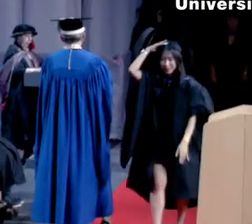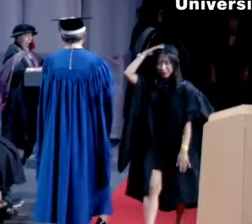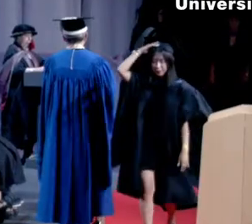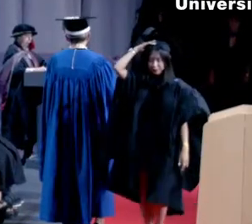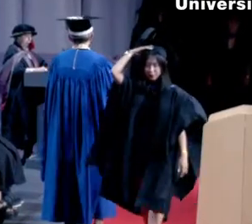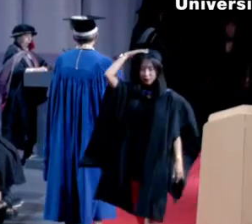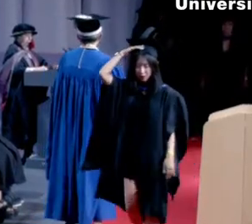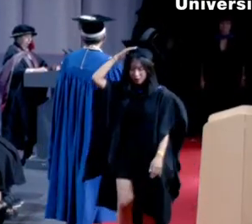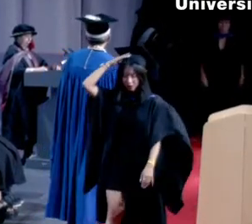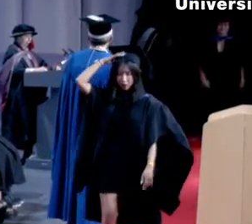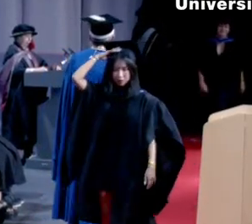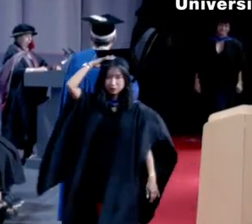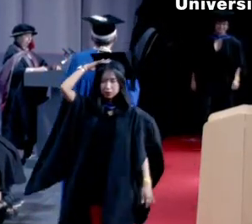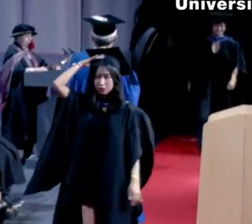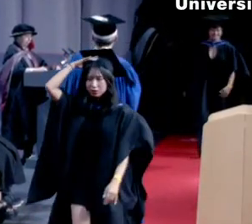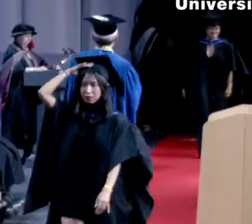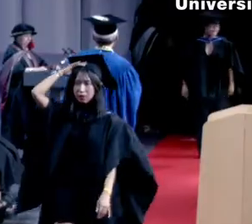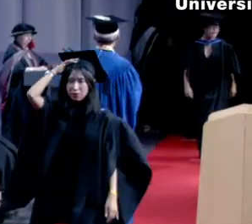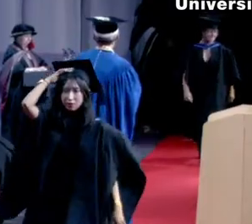Josie Lister.